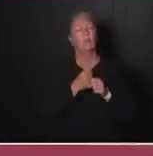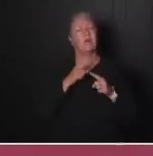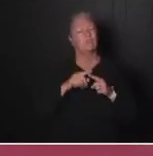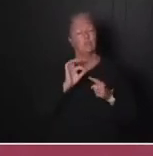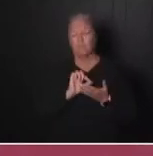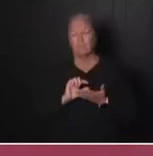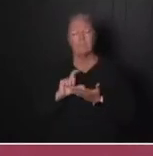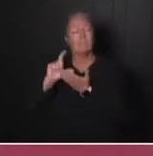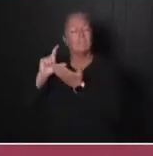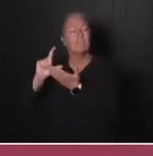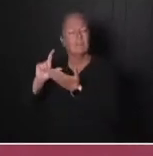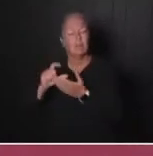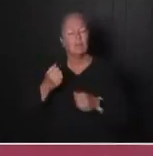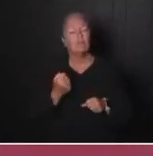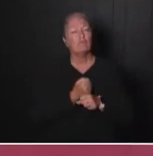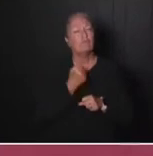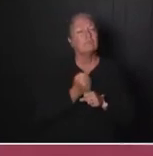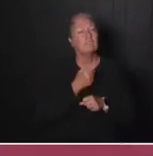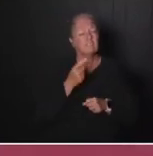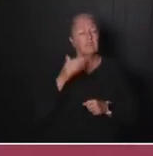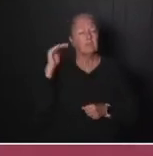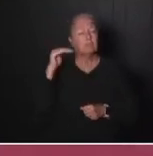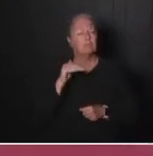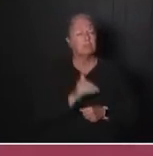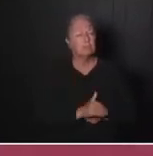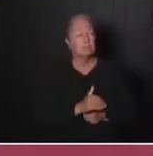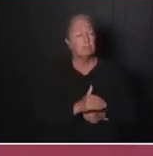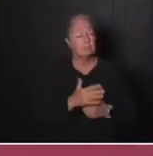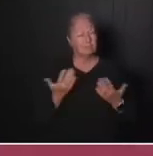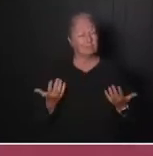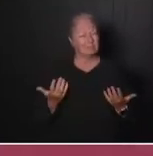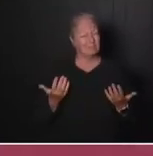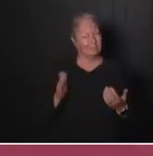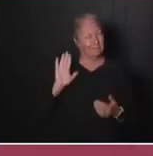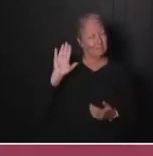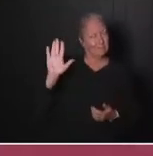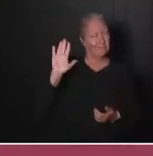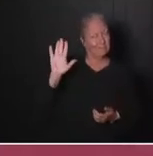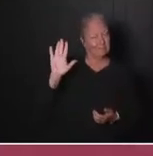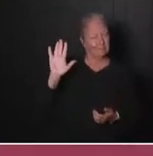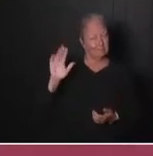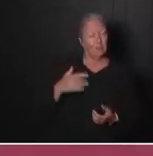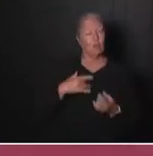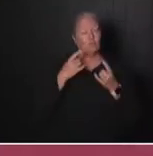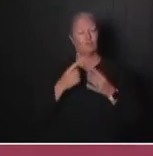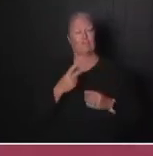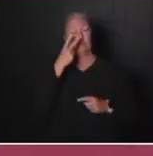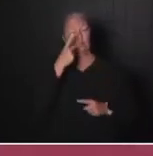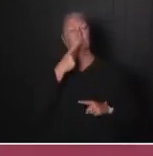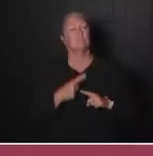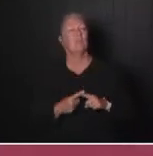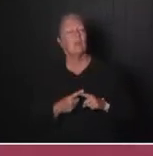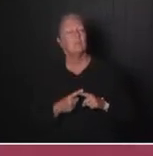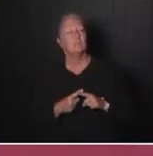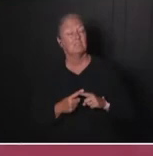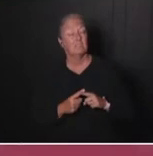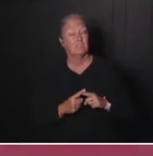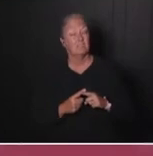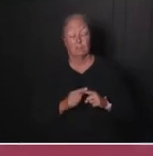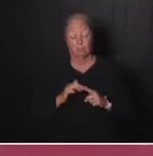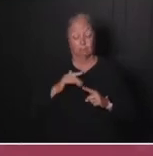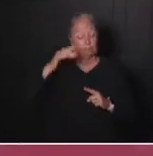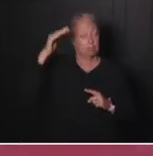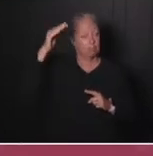business investment going backwards, debt which had already doubled, a government that is